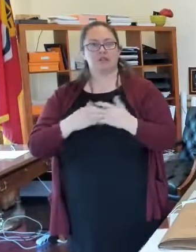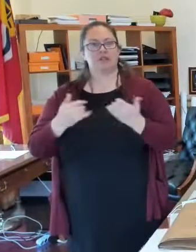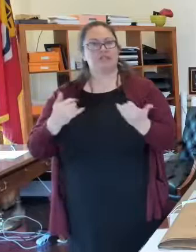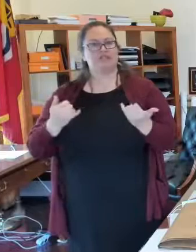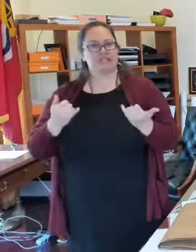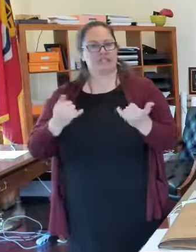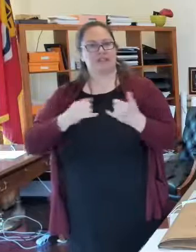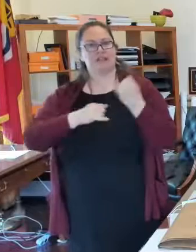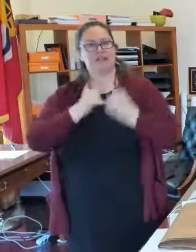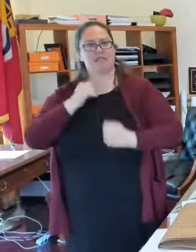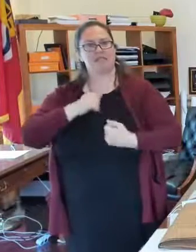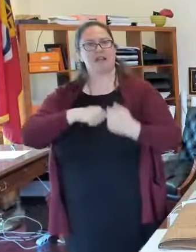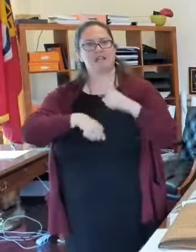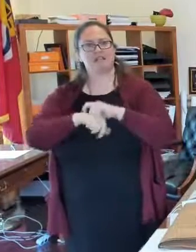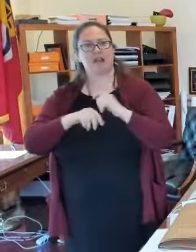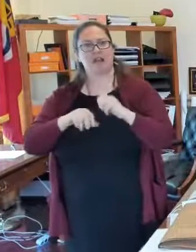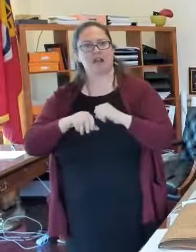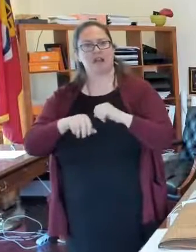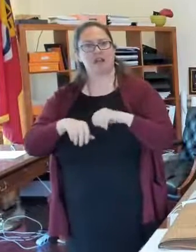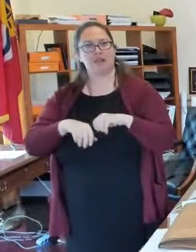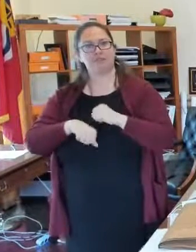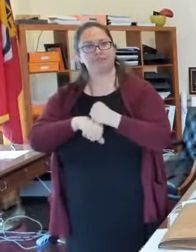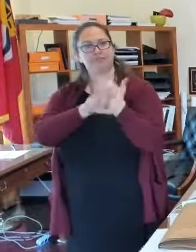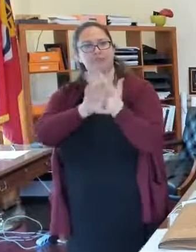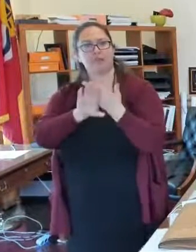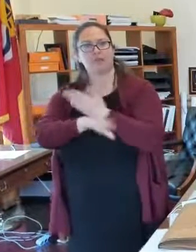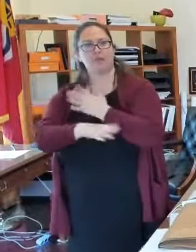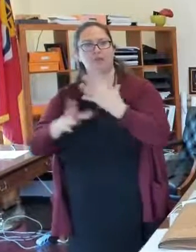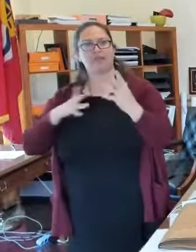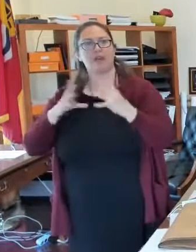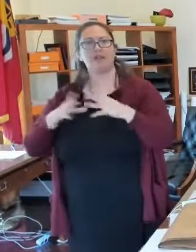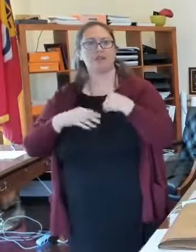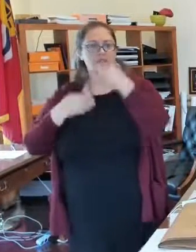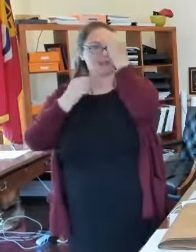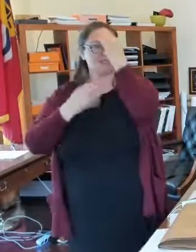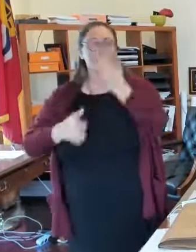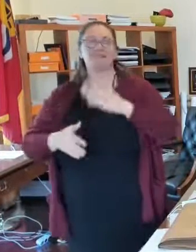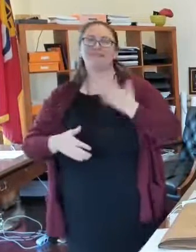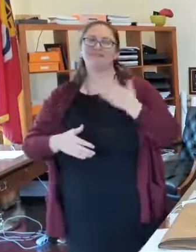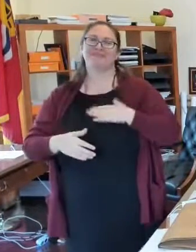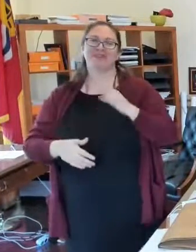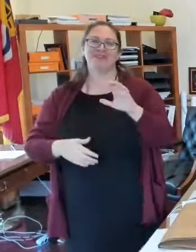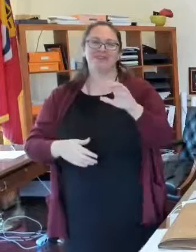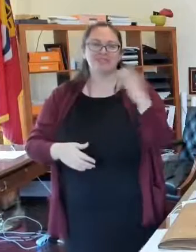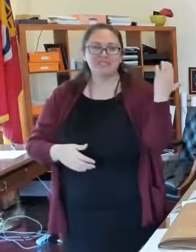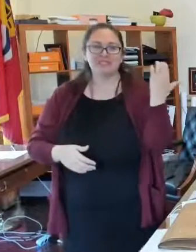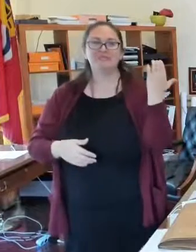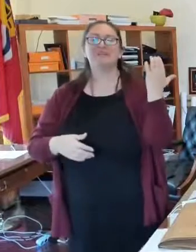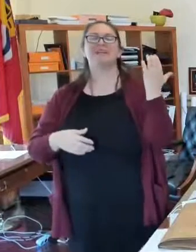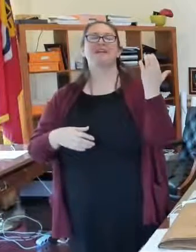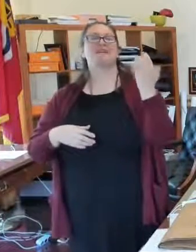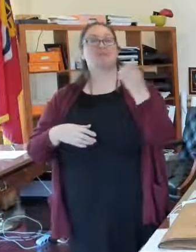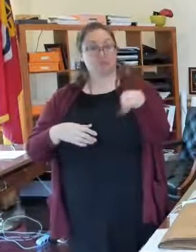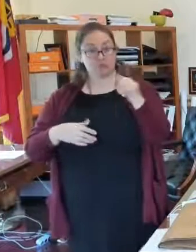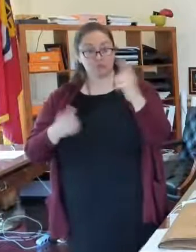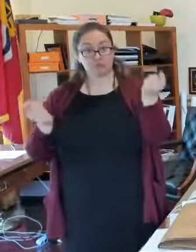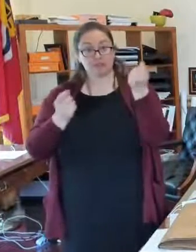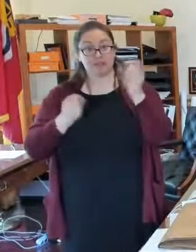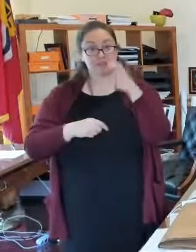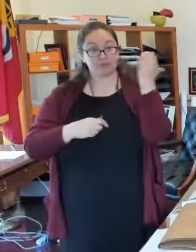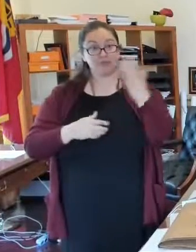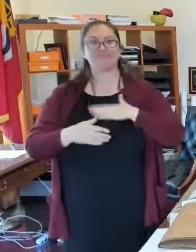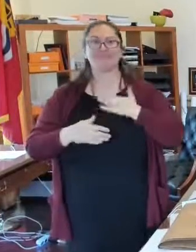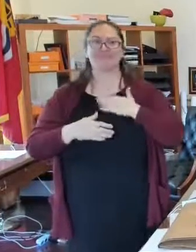last time together before the holidays, so let me say to all of you, Merry Christmas. All of you who celebrate Christmas,